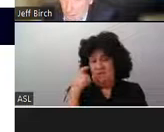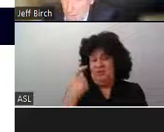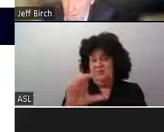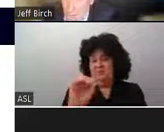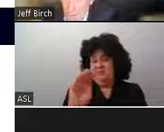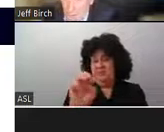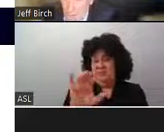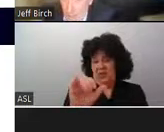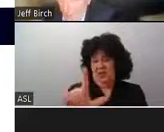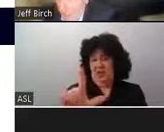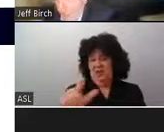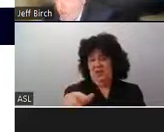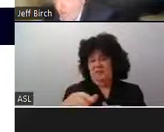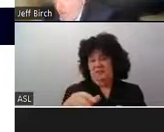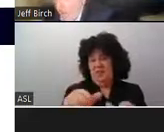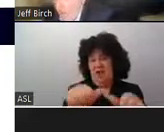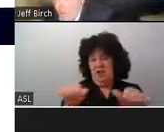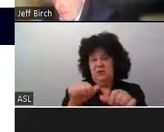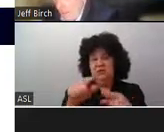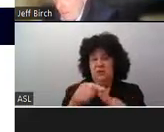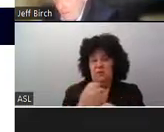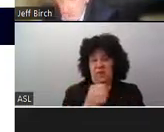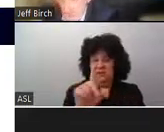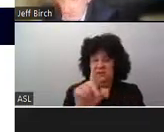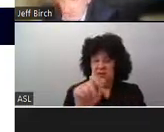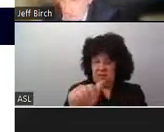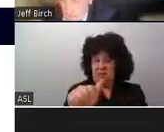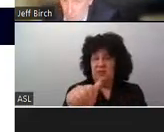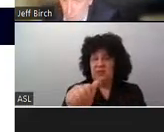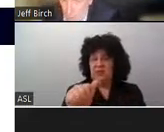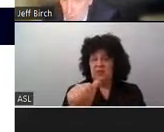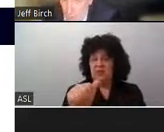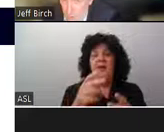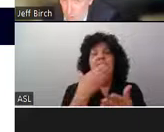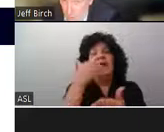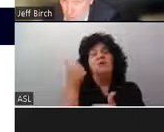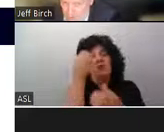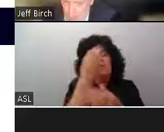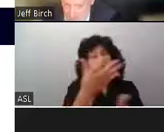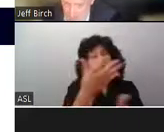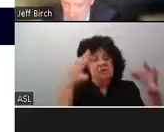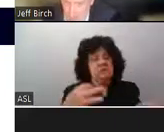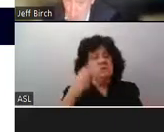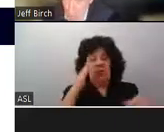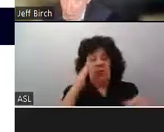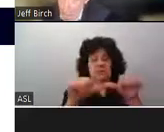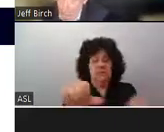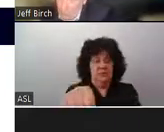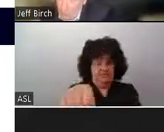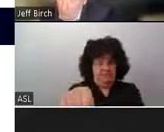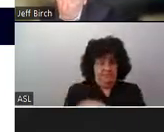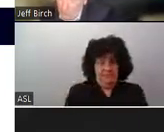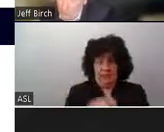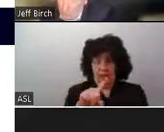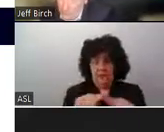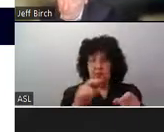sector, about, you know, making data-informed decisions. So we will continue to do that, but we're really trying